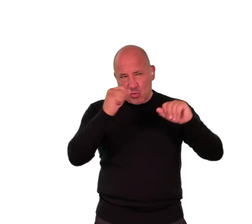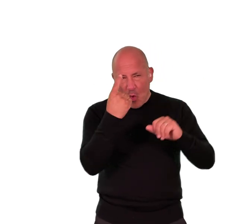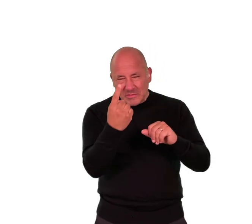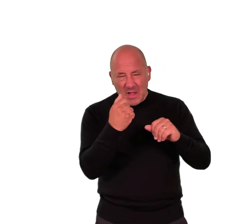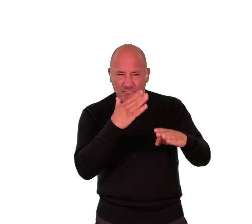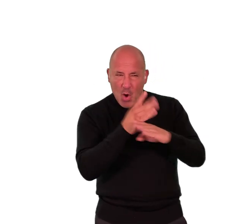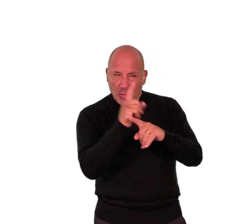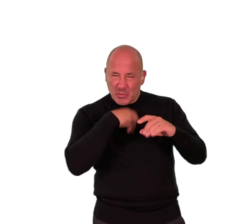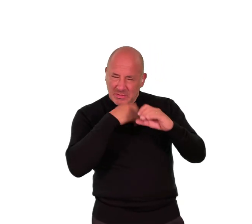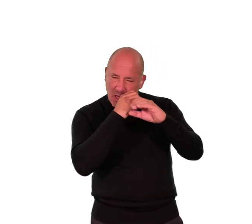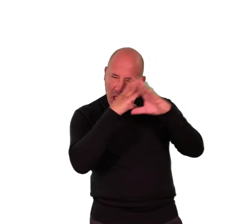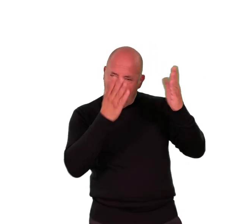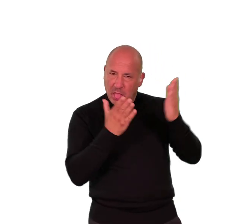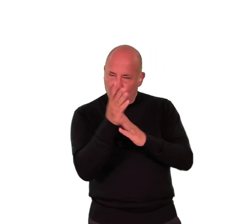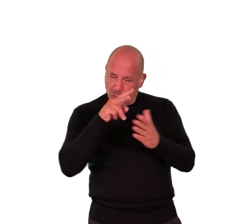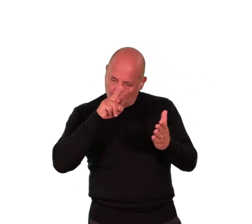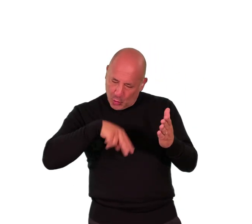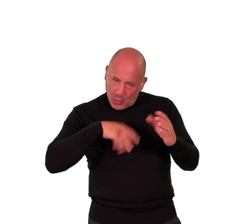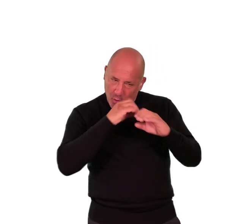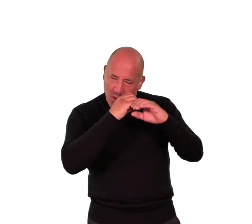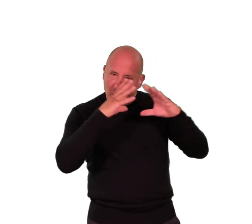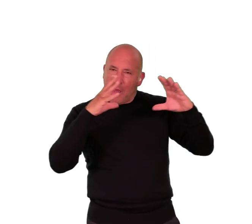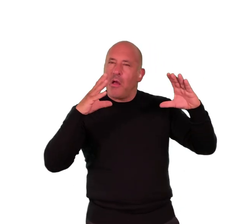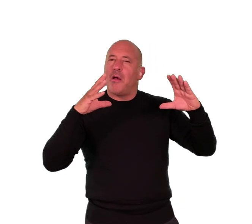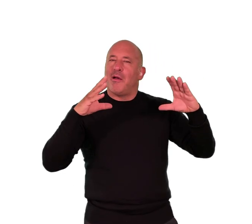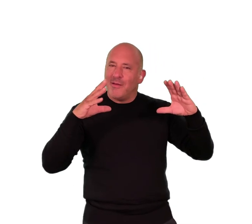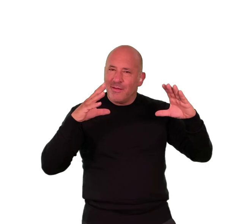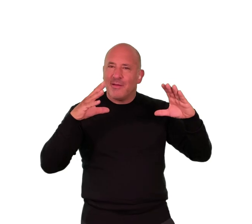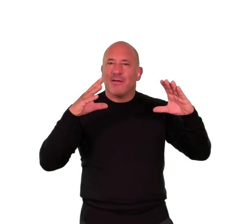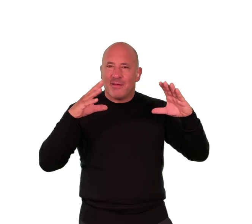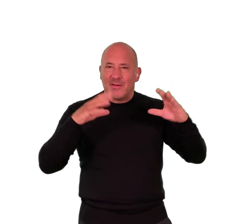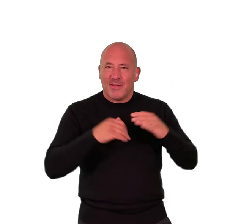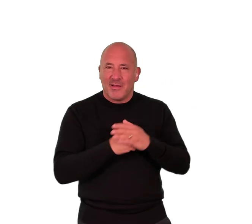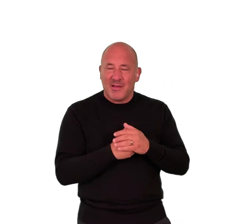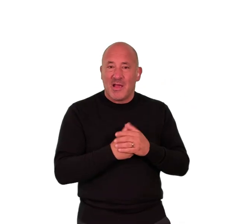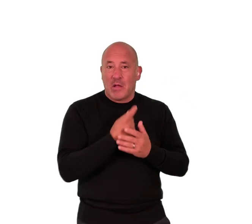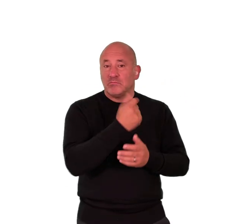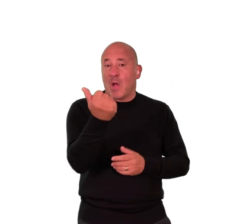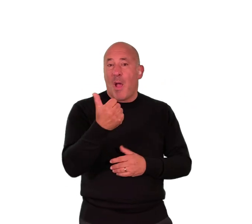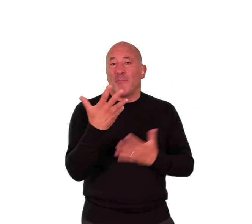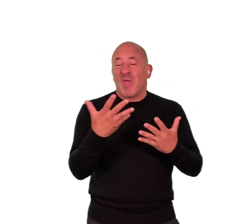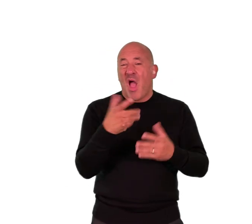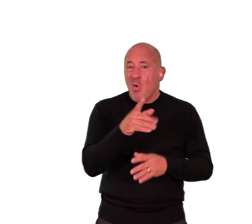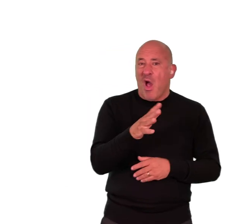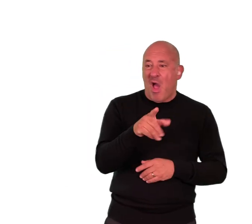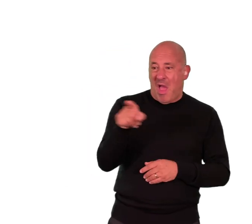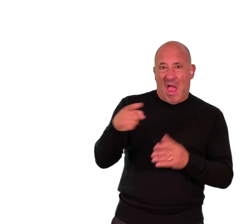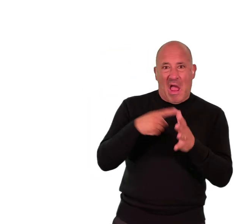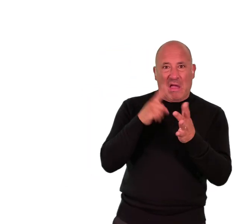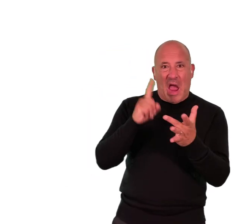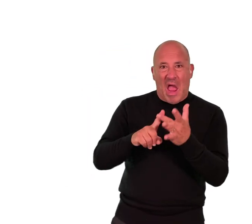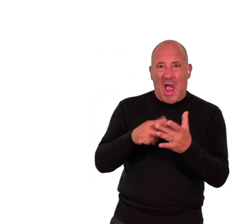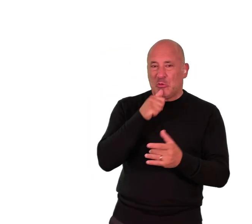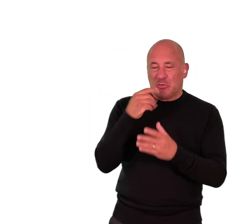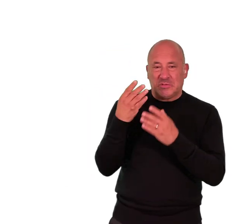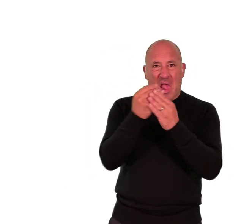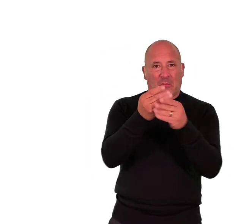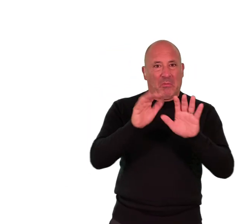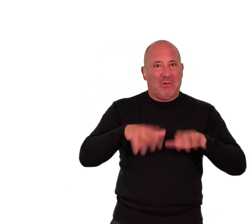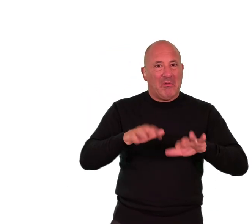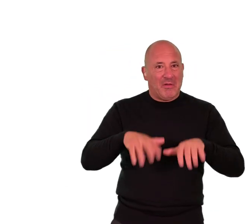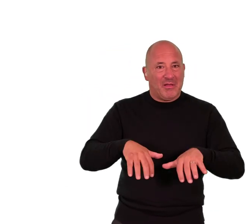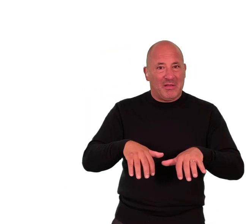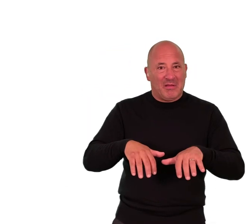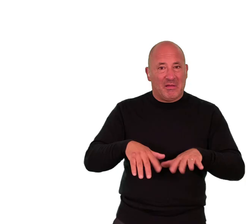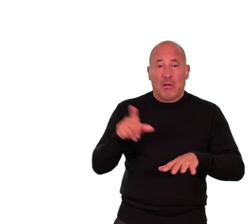able to picture you and your work clearly when we're reading your application. Some people are starting to use AI to